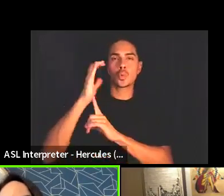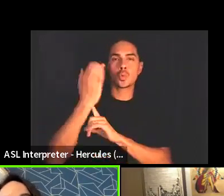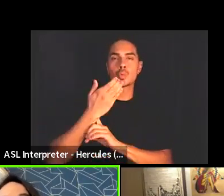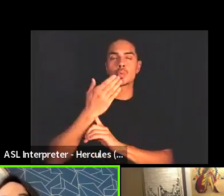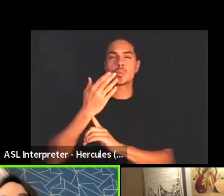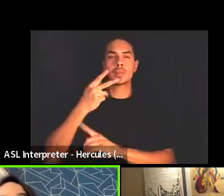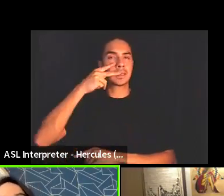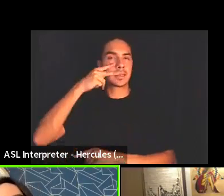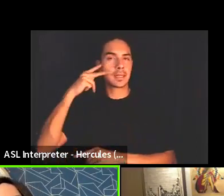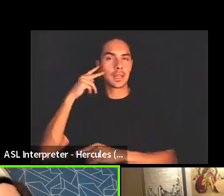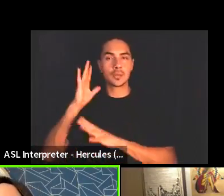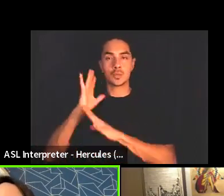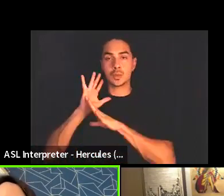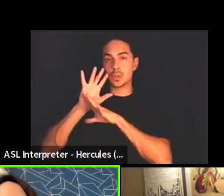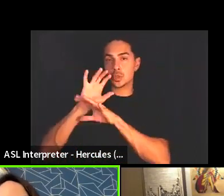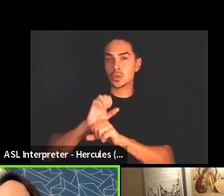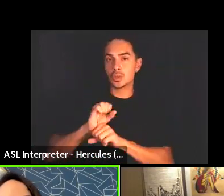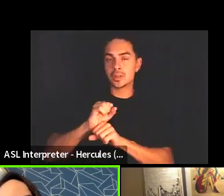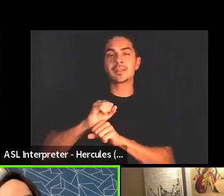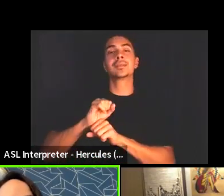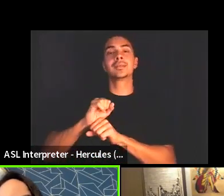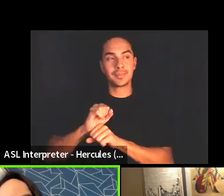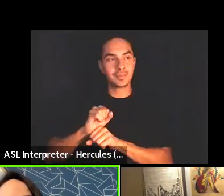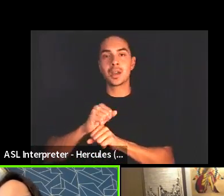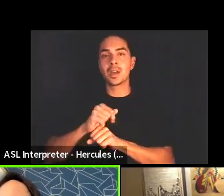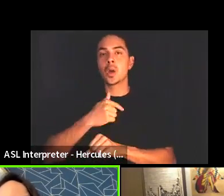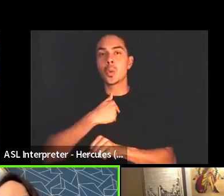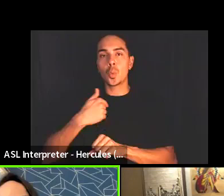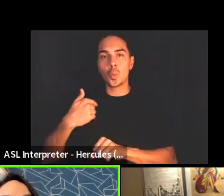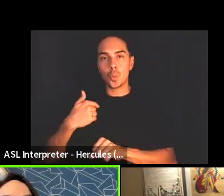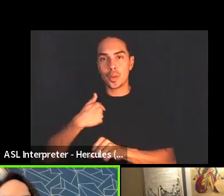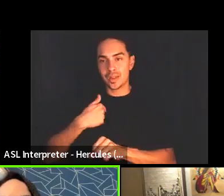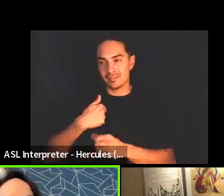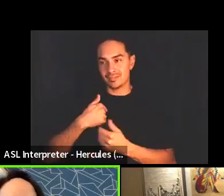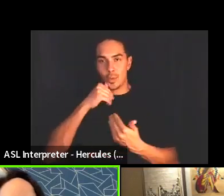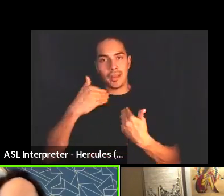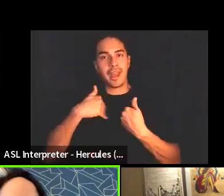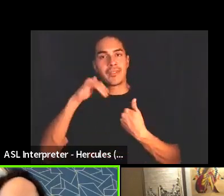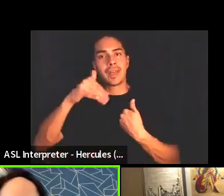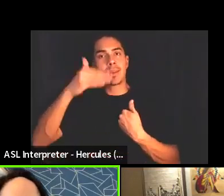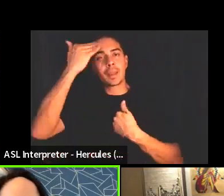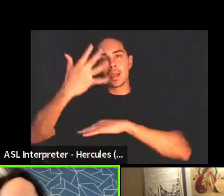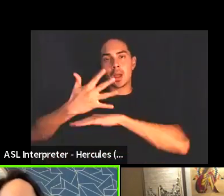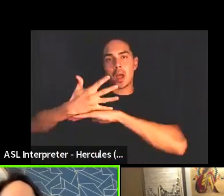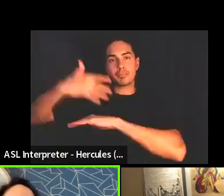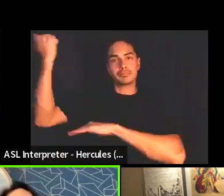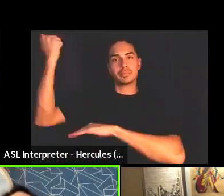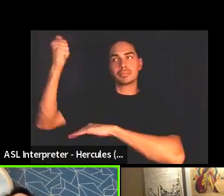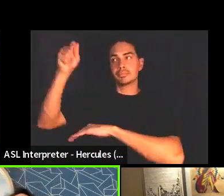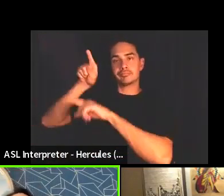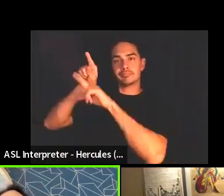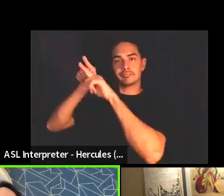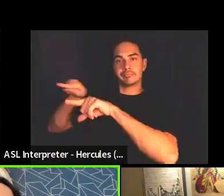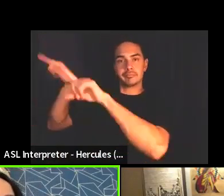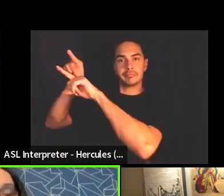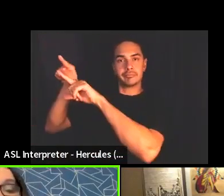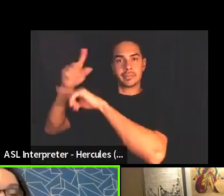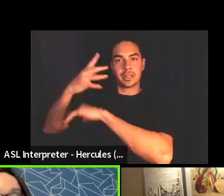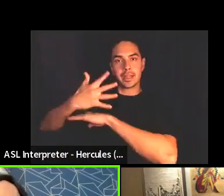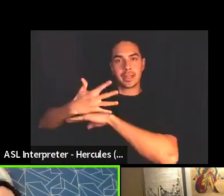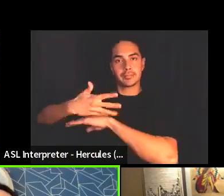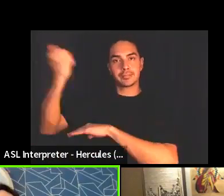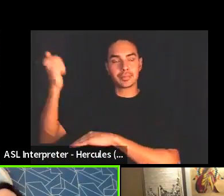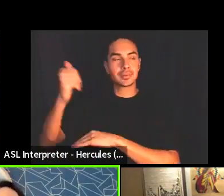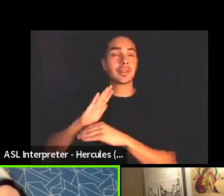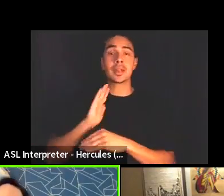and ways. There's reasons why we don't have fluent speakers in every tribe and